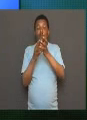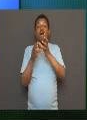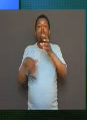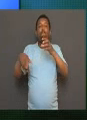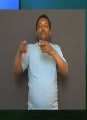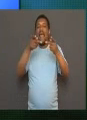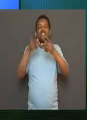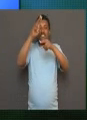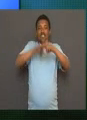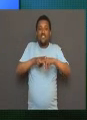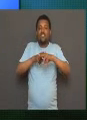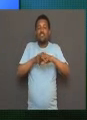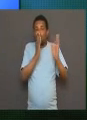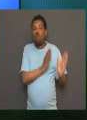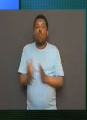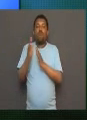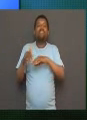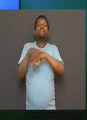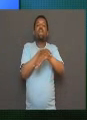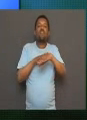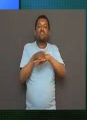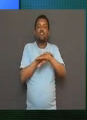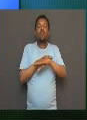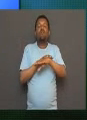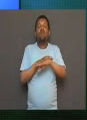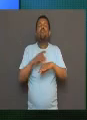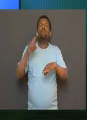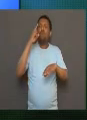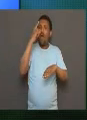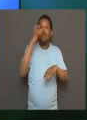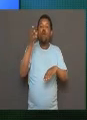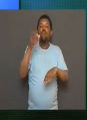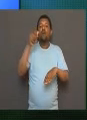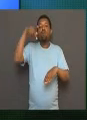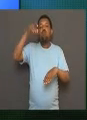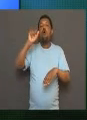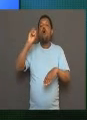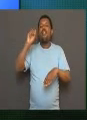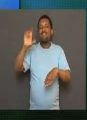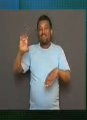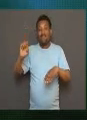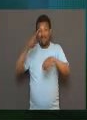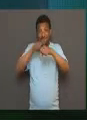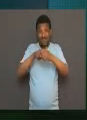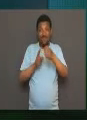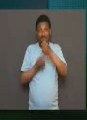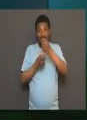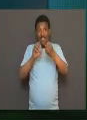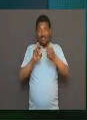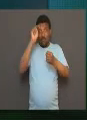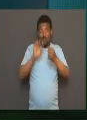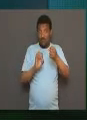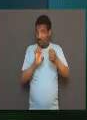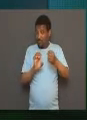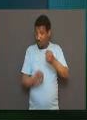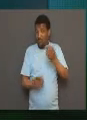a developable surface at one of the poles, as you see here. Here